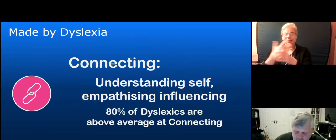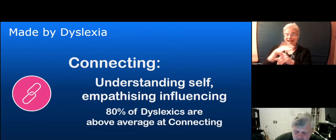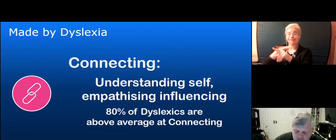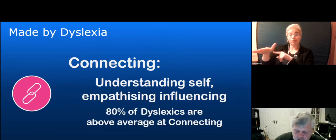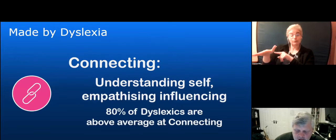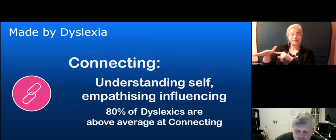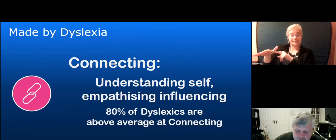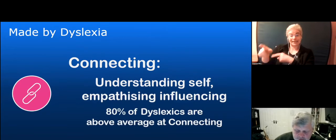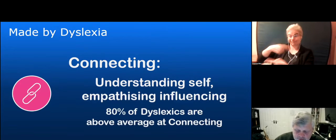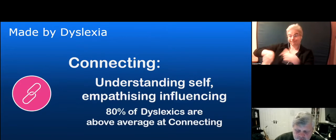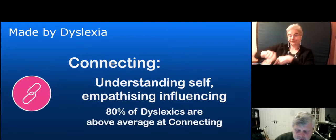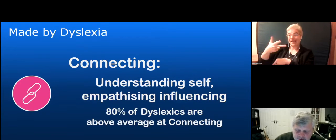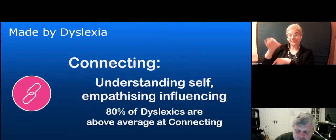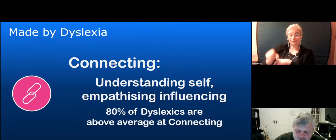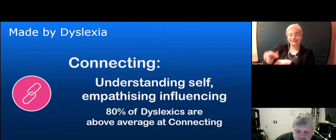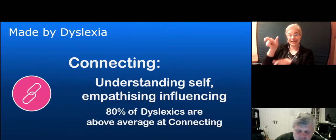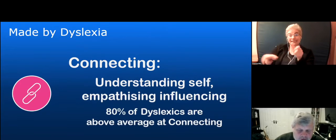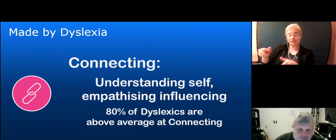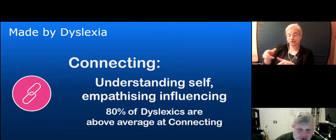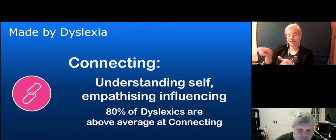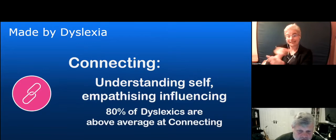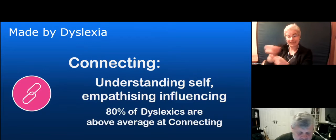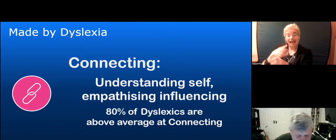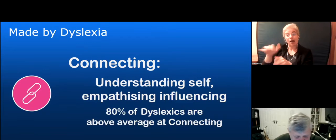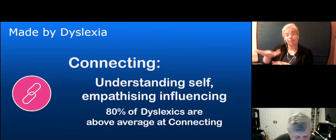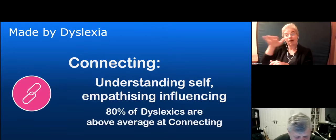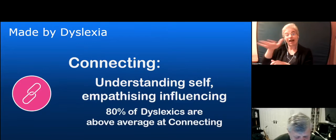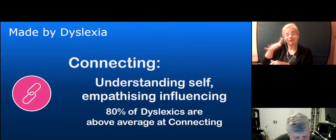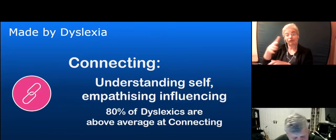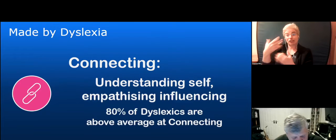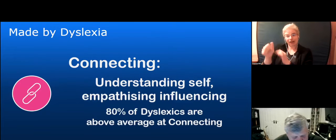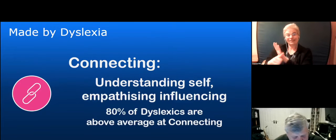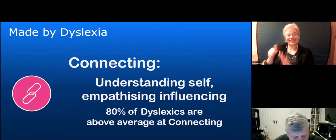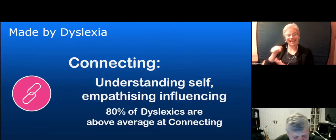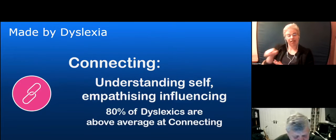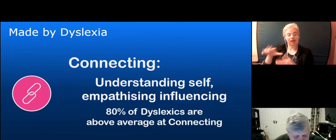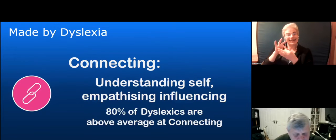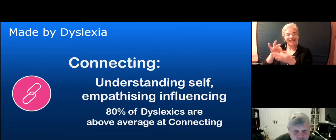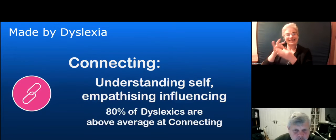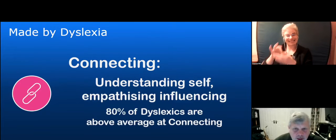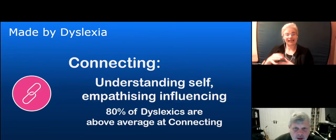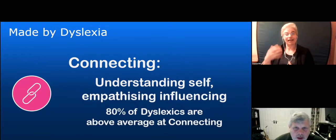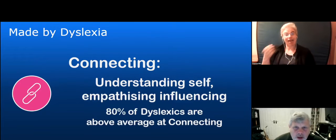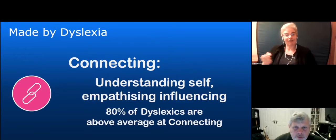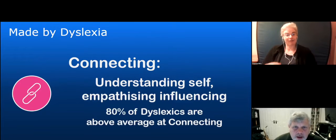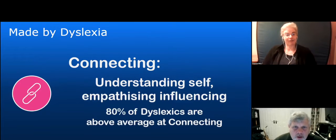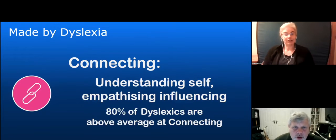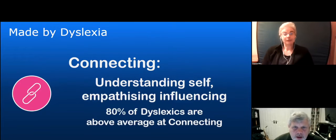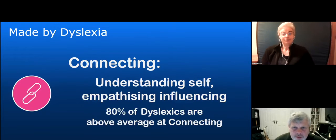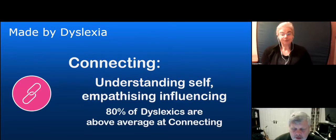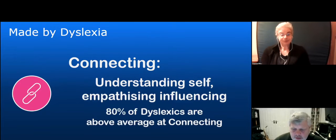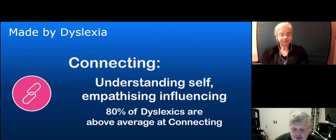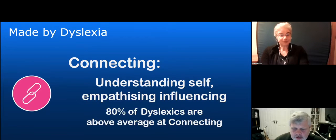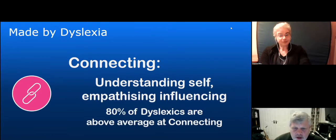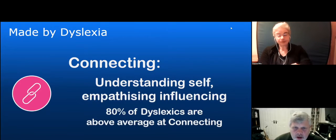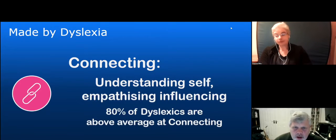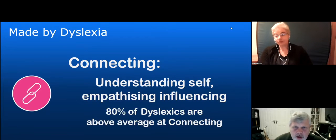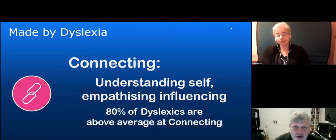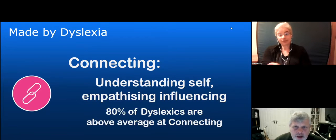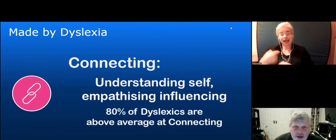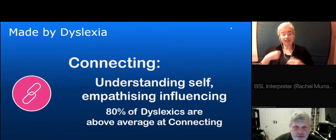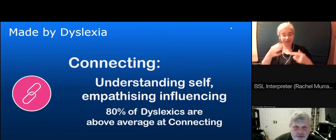influencing. 80% of dyslexics above average at connecting. Now, I think these